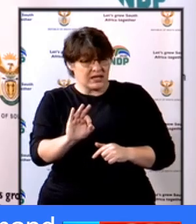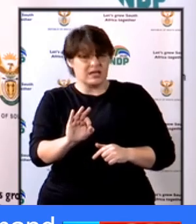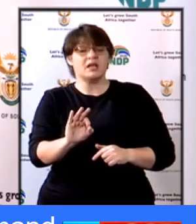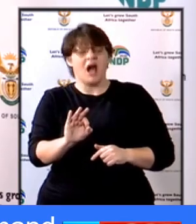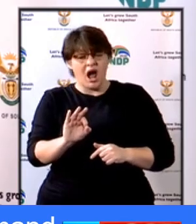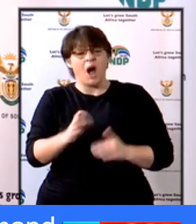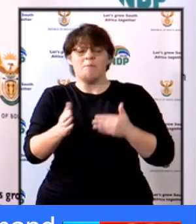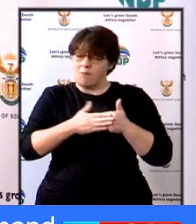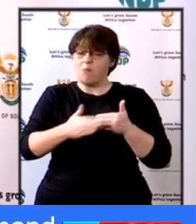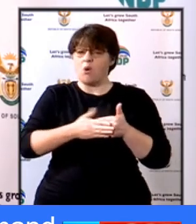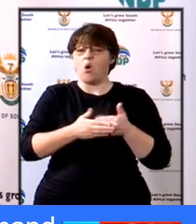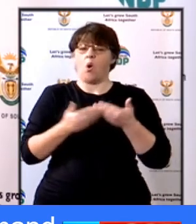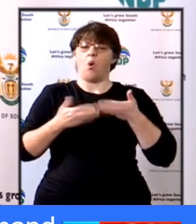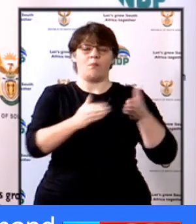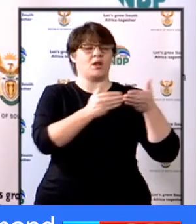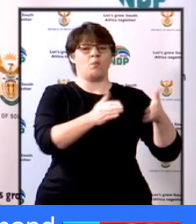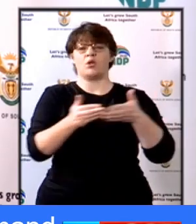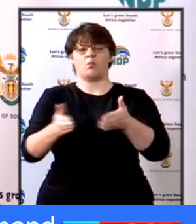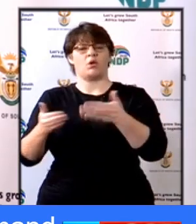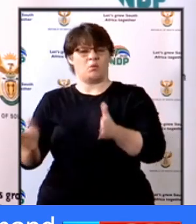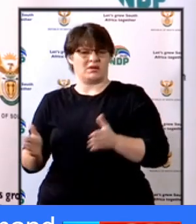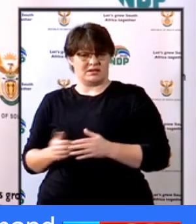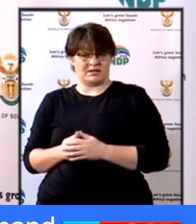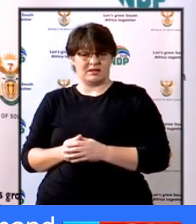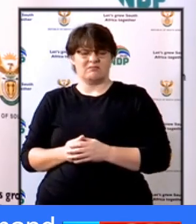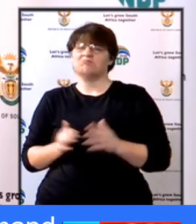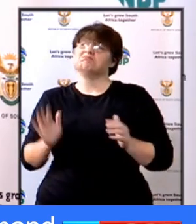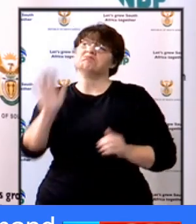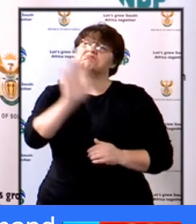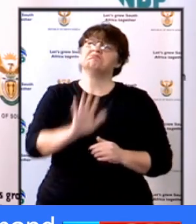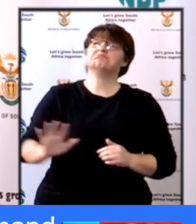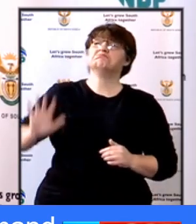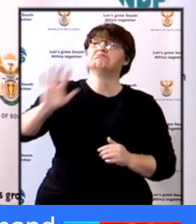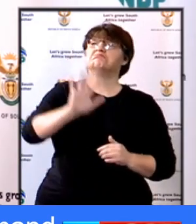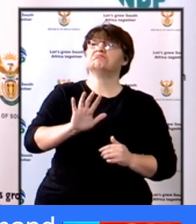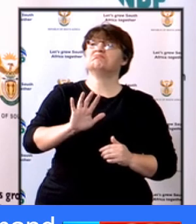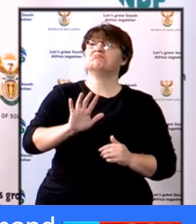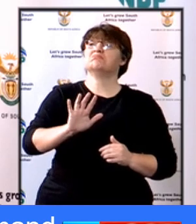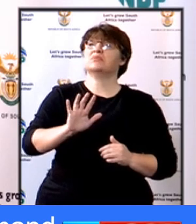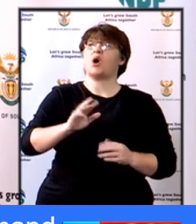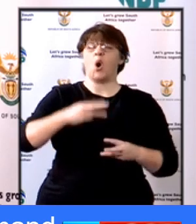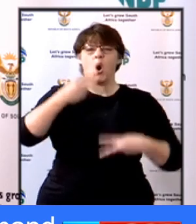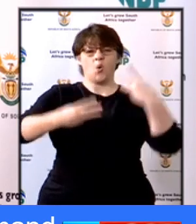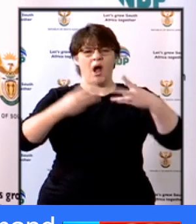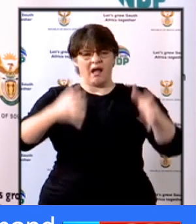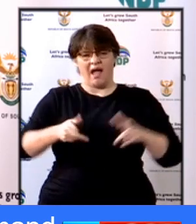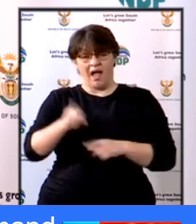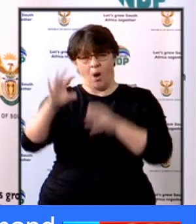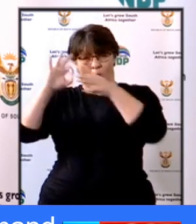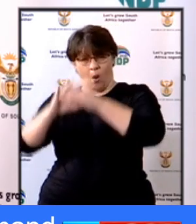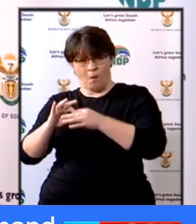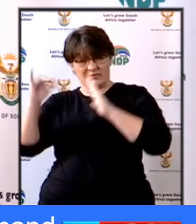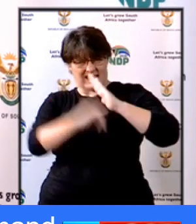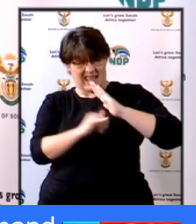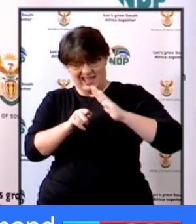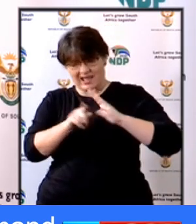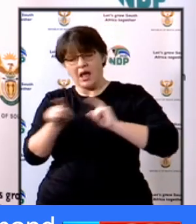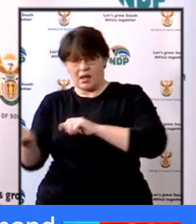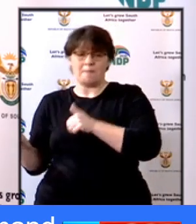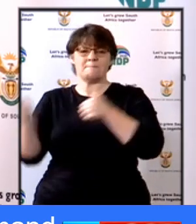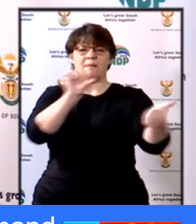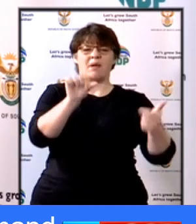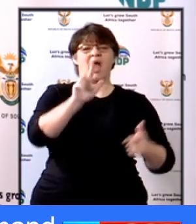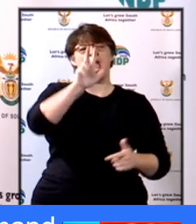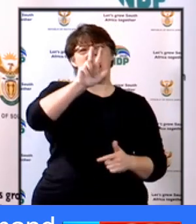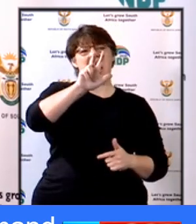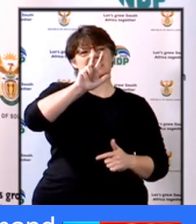permitted, with something of the order of 8 million additional workers that will be going to work, potentially more